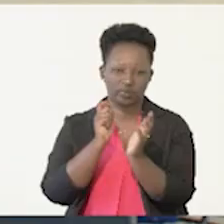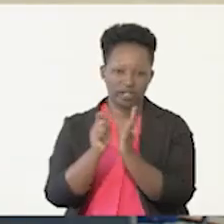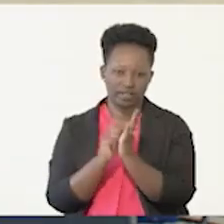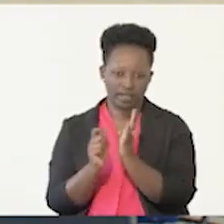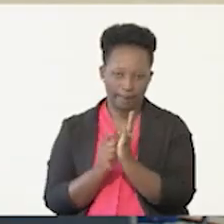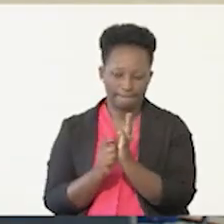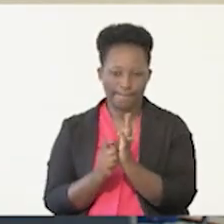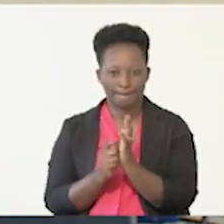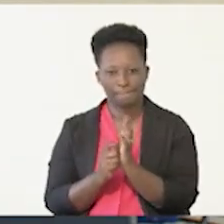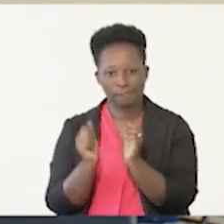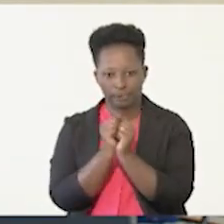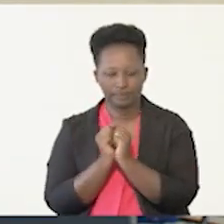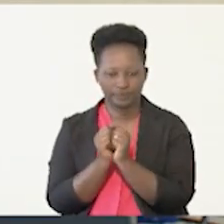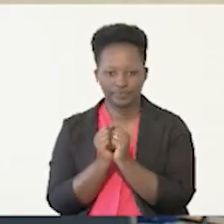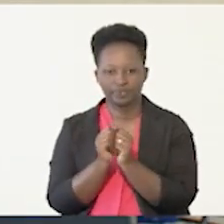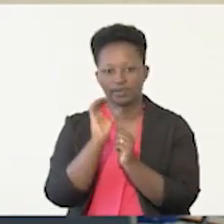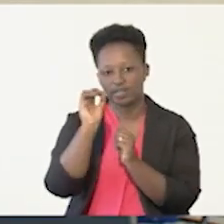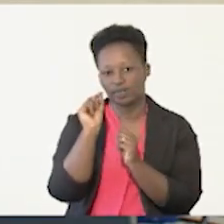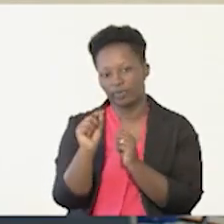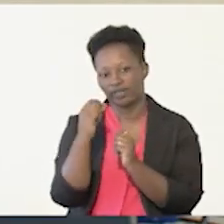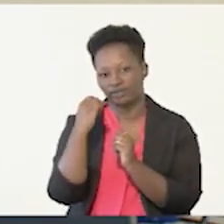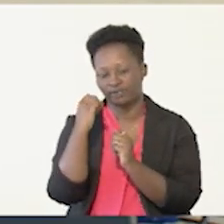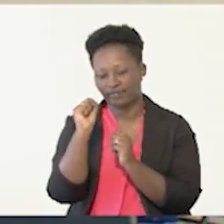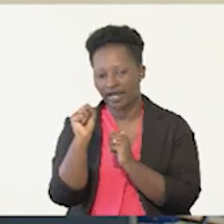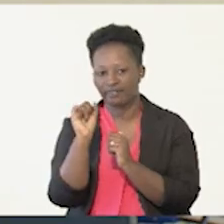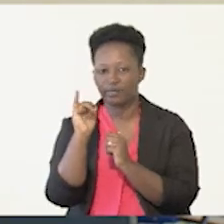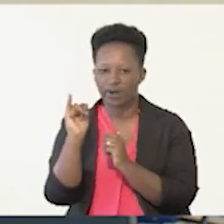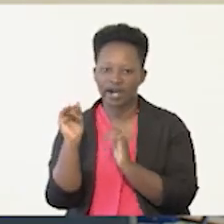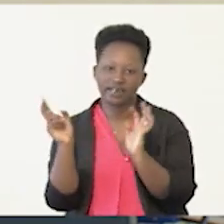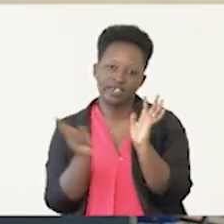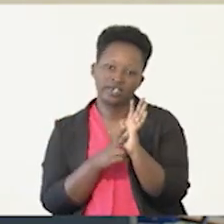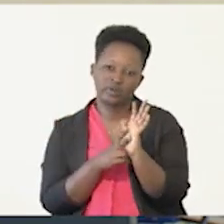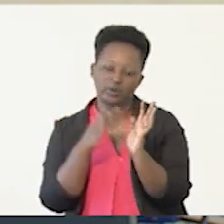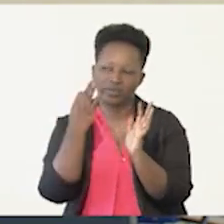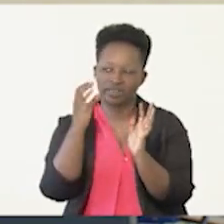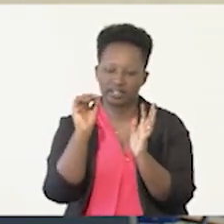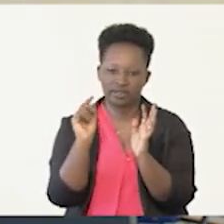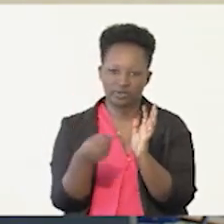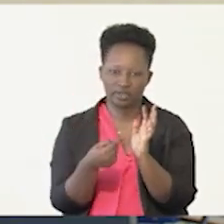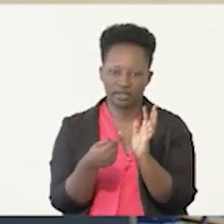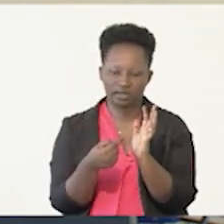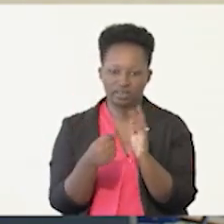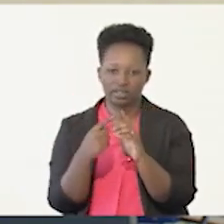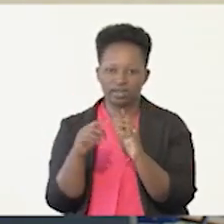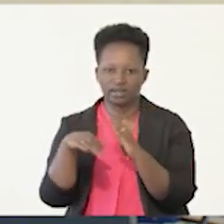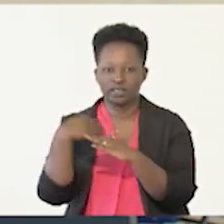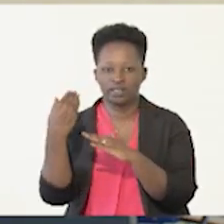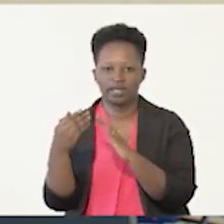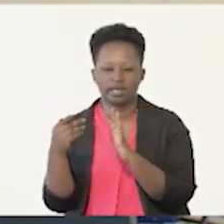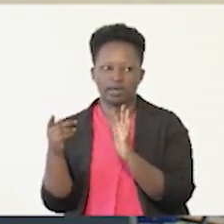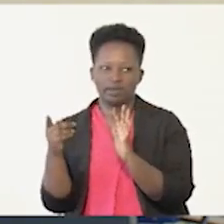terms together. So 0.5 Y will be equal to 30,000. Then you take